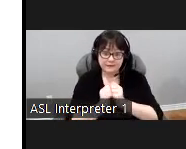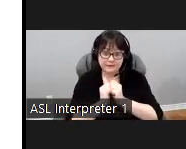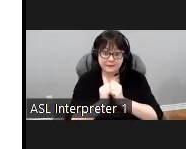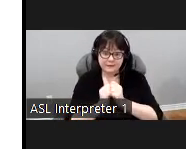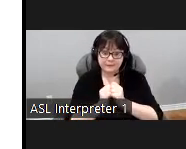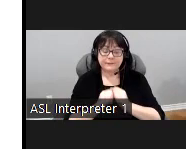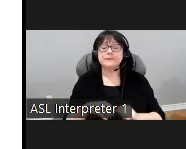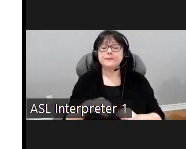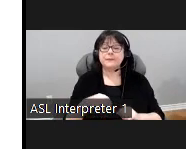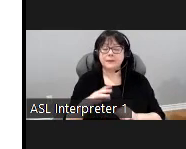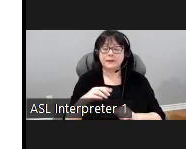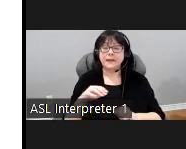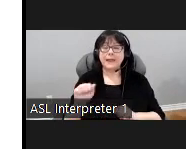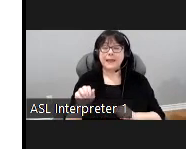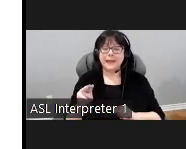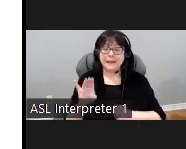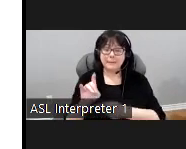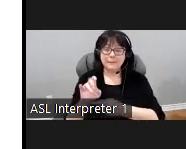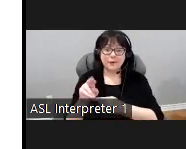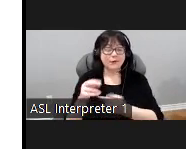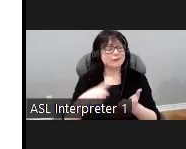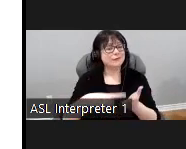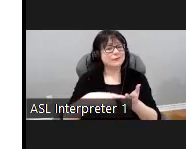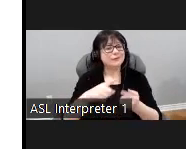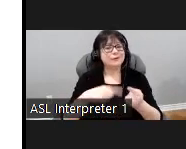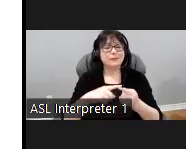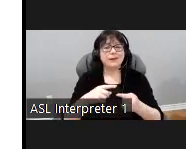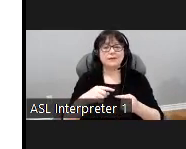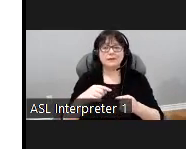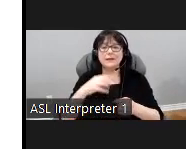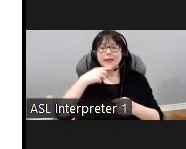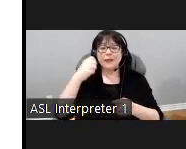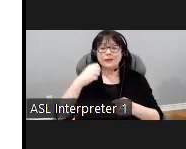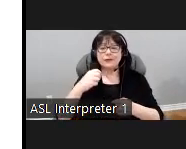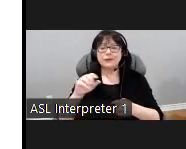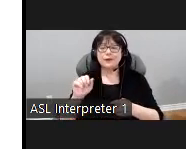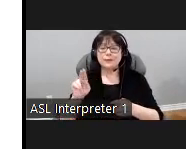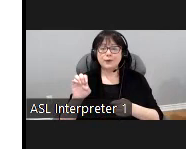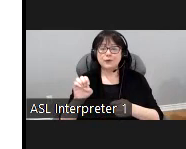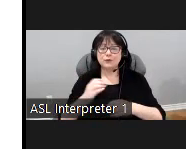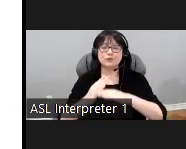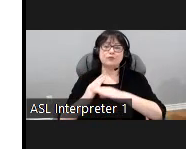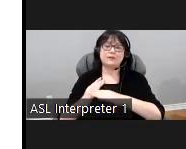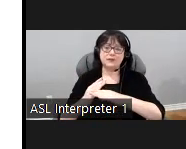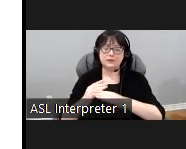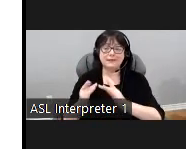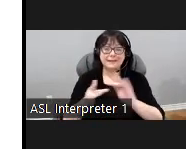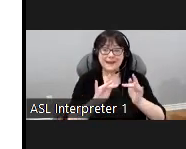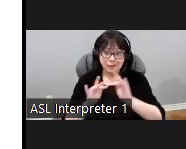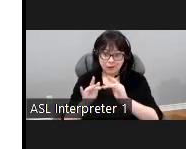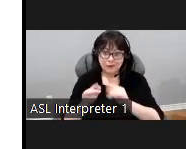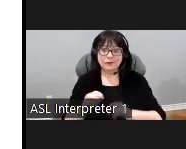about the networks, the elder abuse prevention networks and the violence against women coordinating committees.